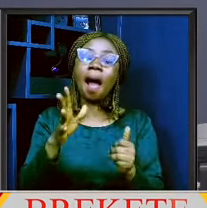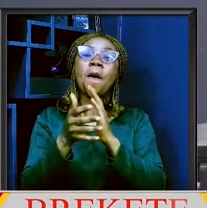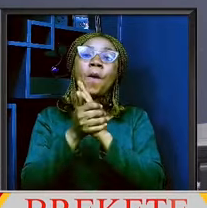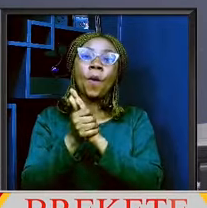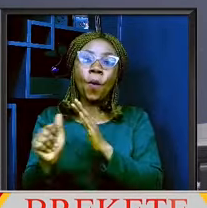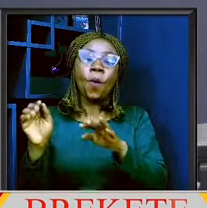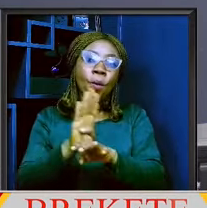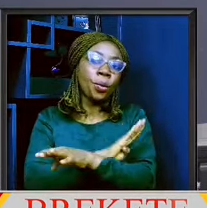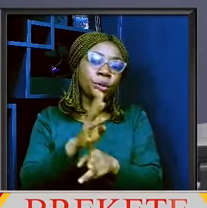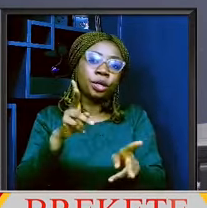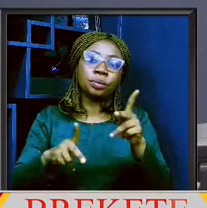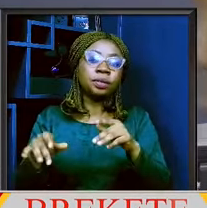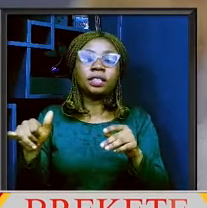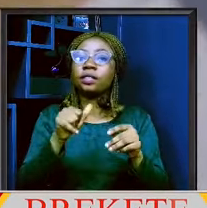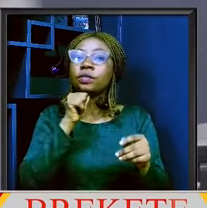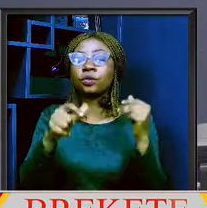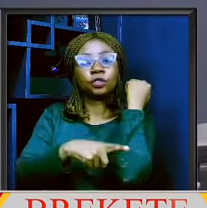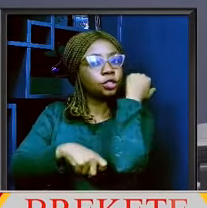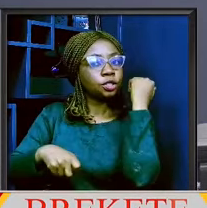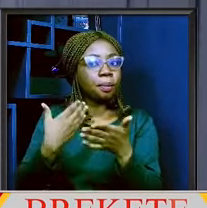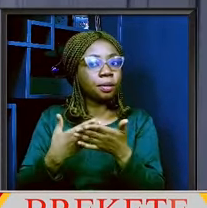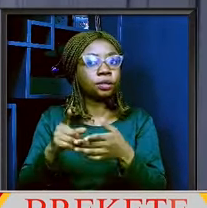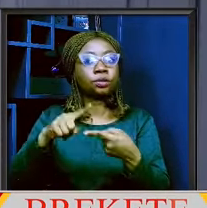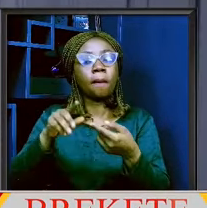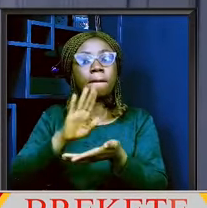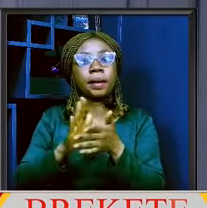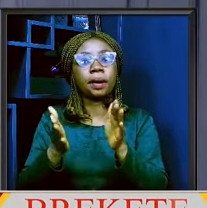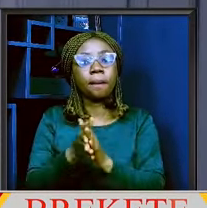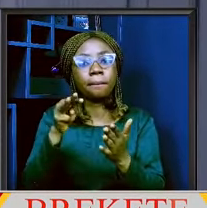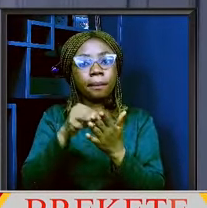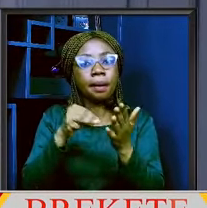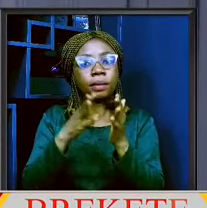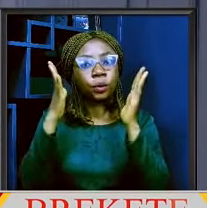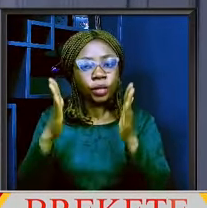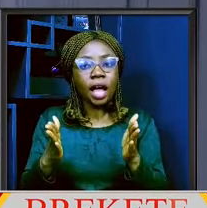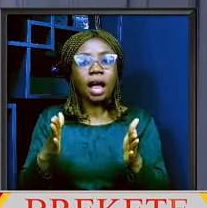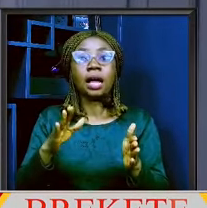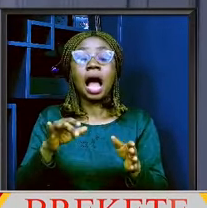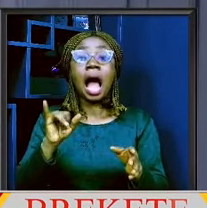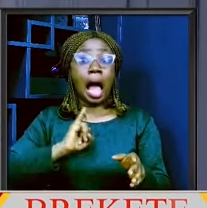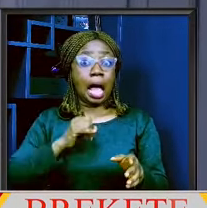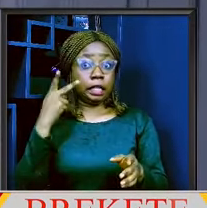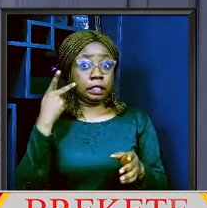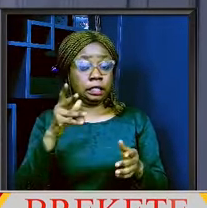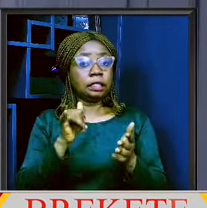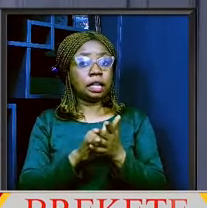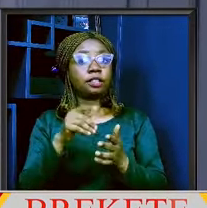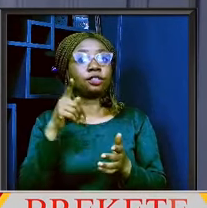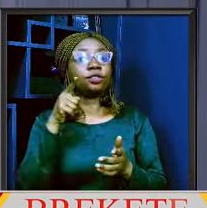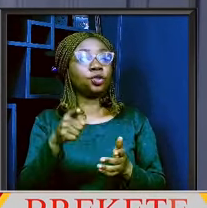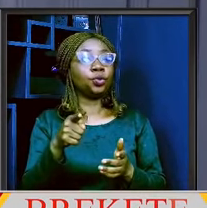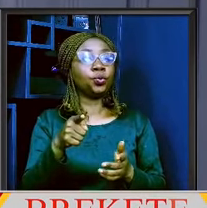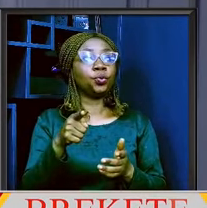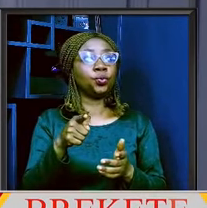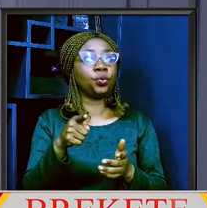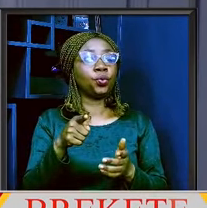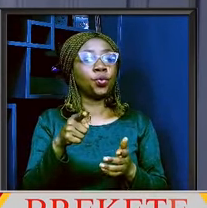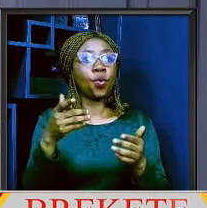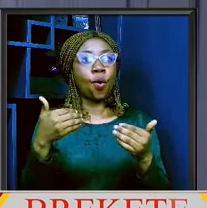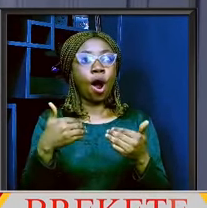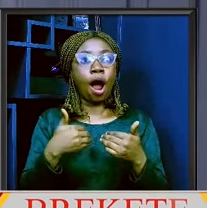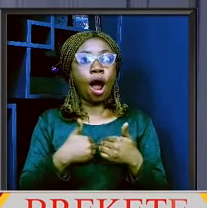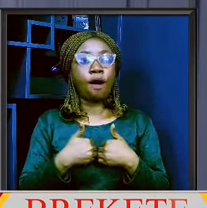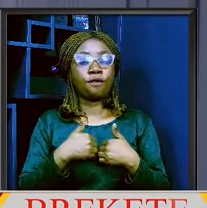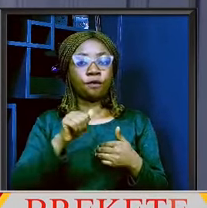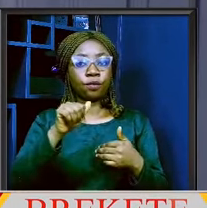people with thief money to become billionaires. Yes, sir. Now, another thing. I see say una de una get